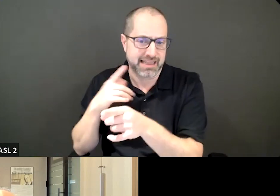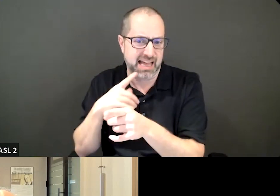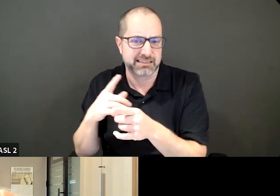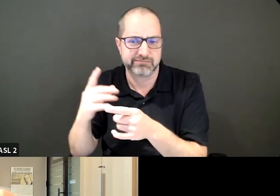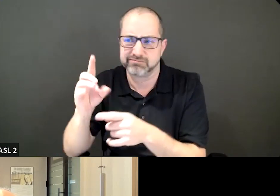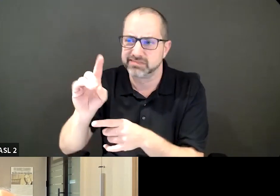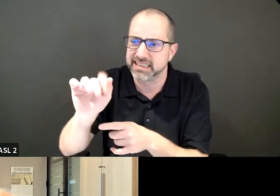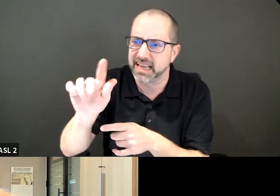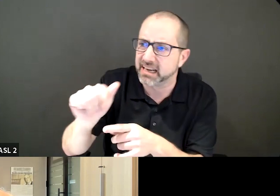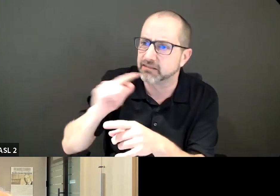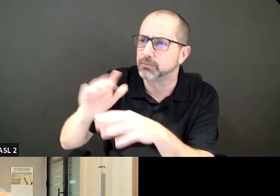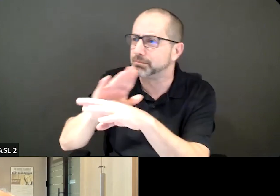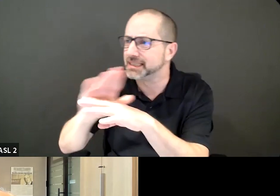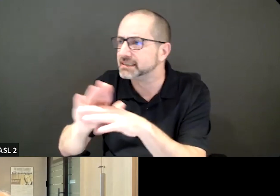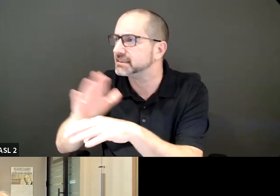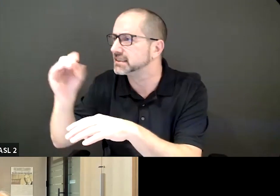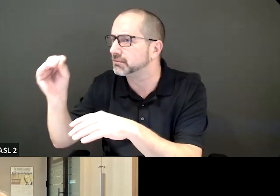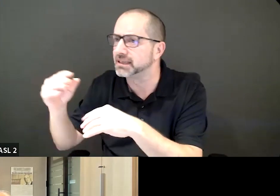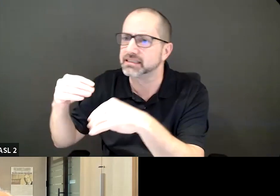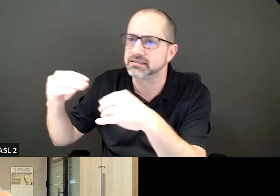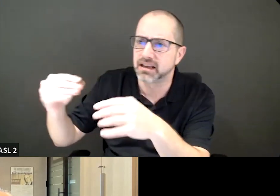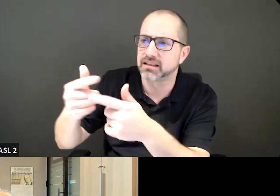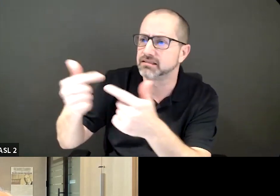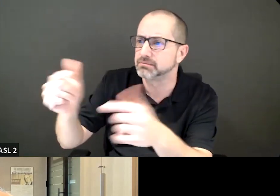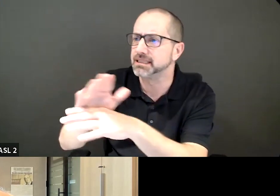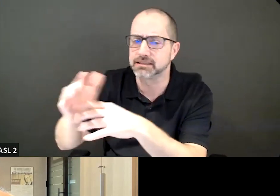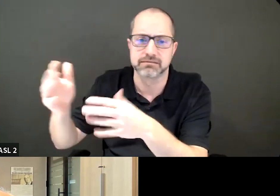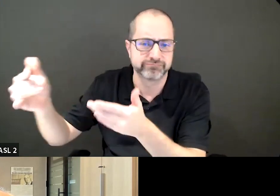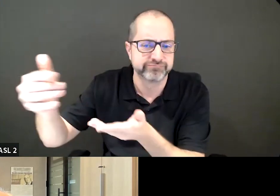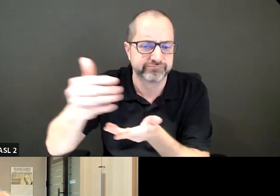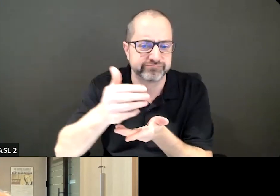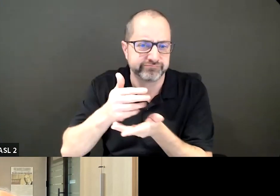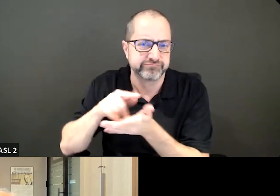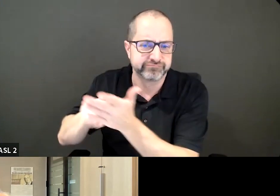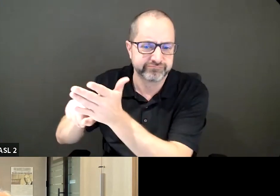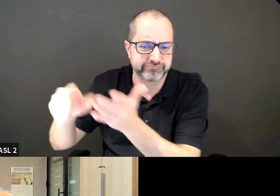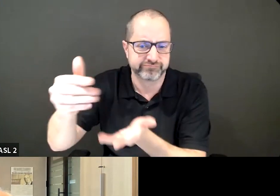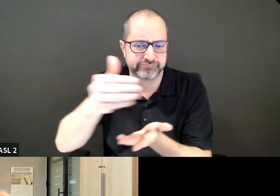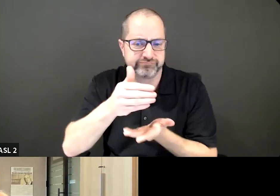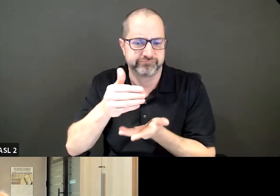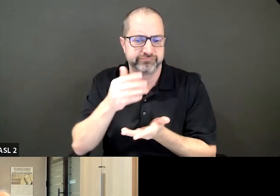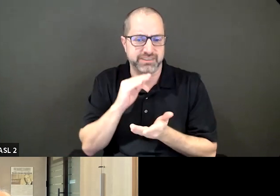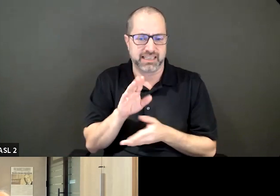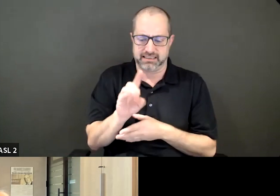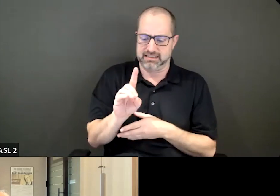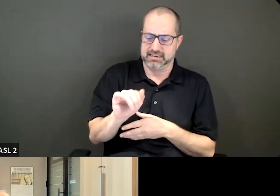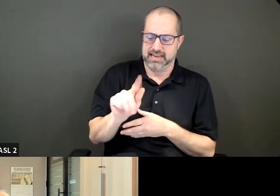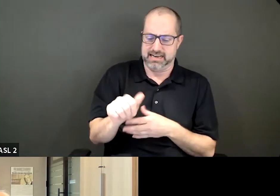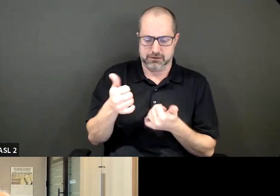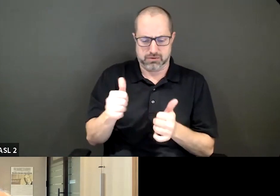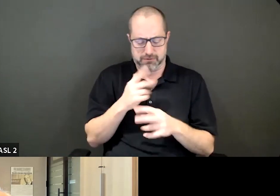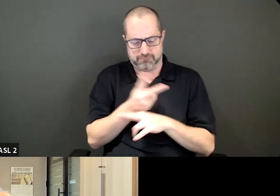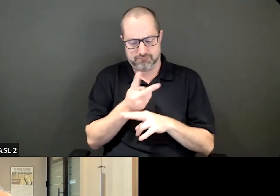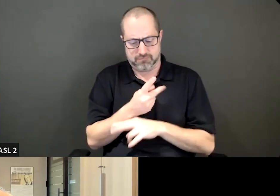commercial sources as well, to try to get a sense as to what is taking place in the Canadian economy on